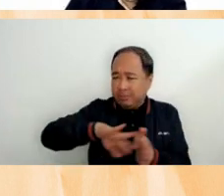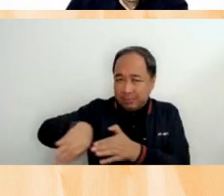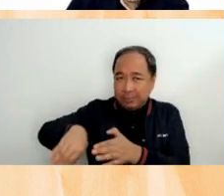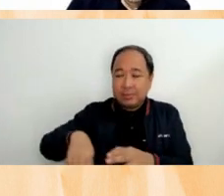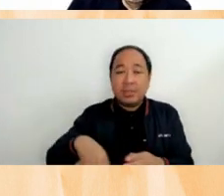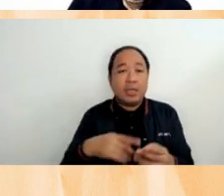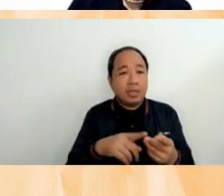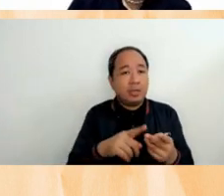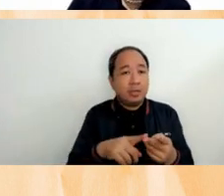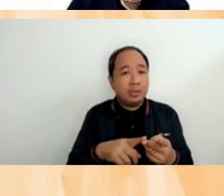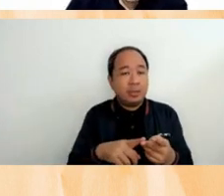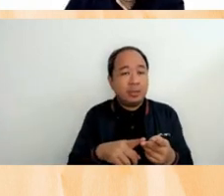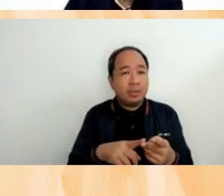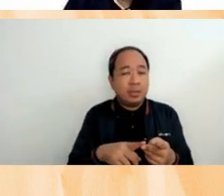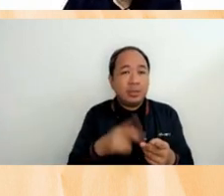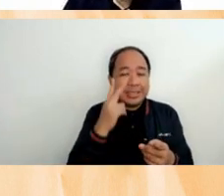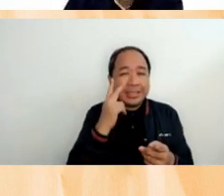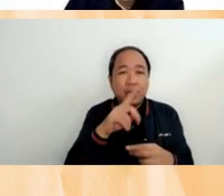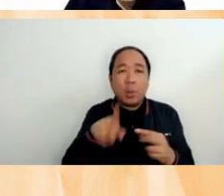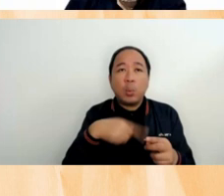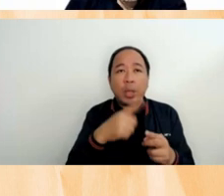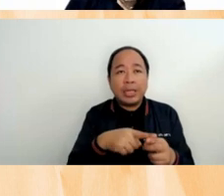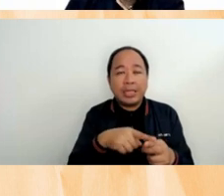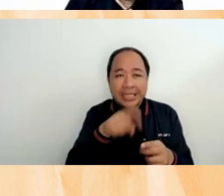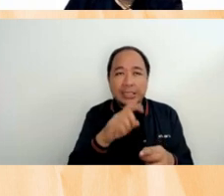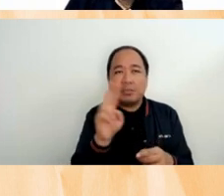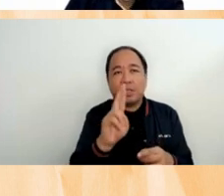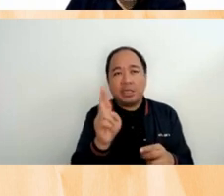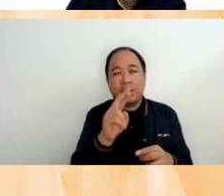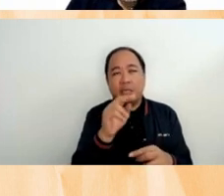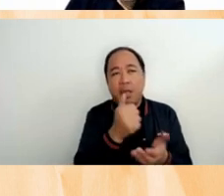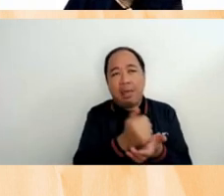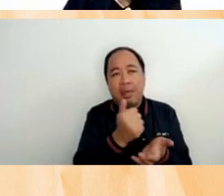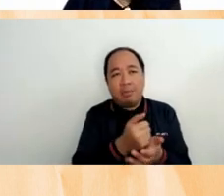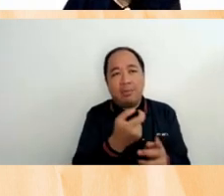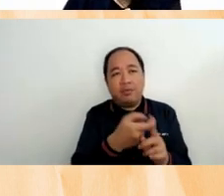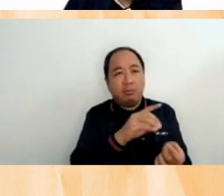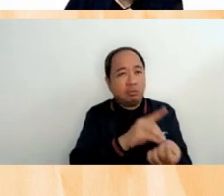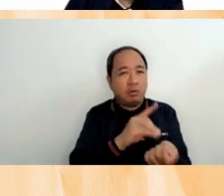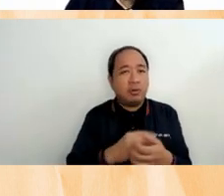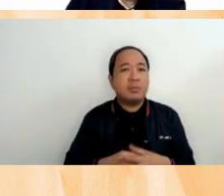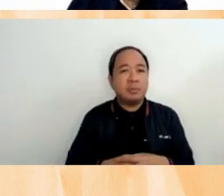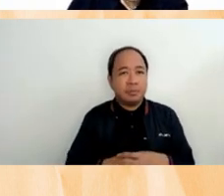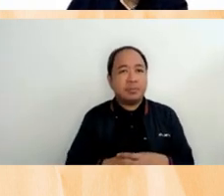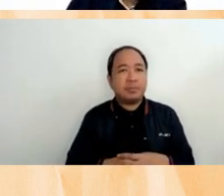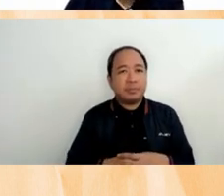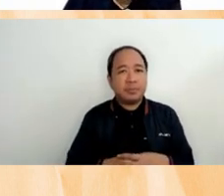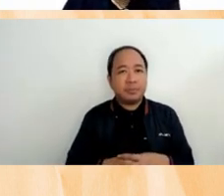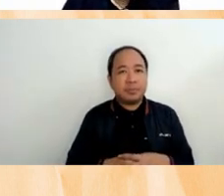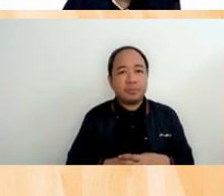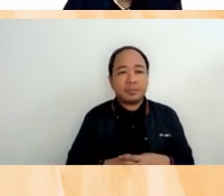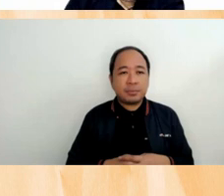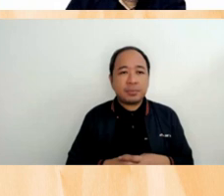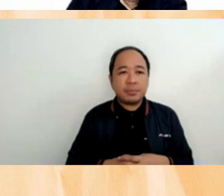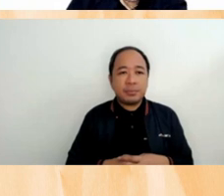So how to help as a peer and just letting them know you don't have to do this alone and that help